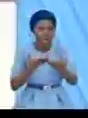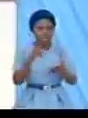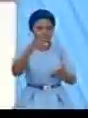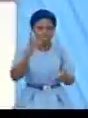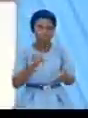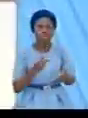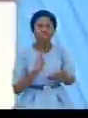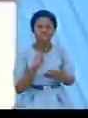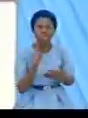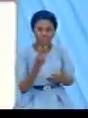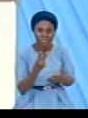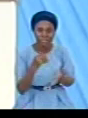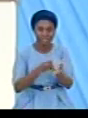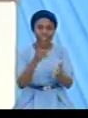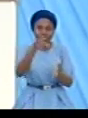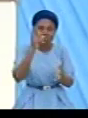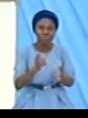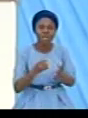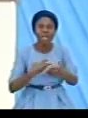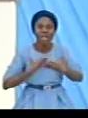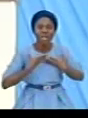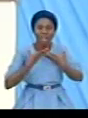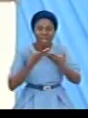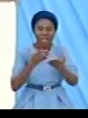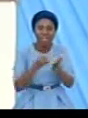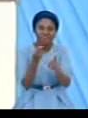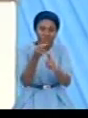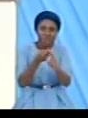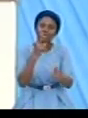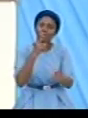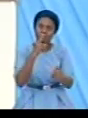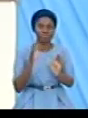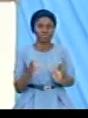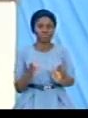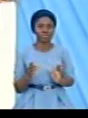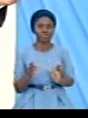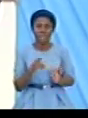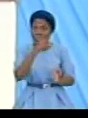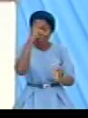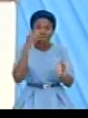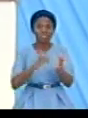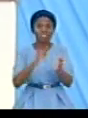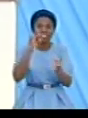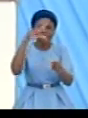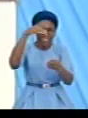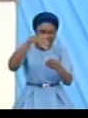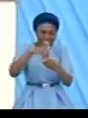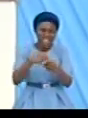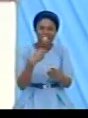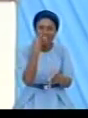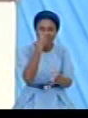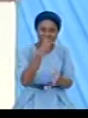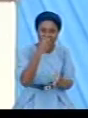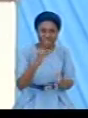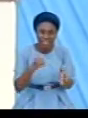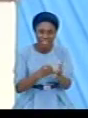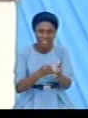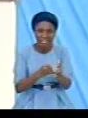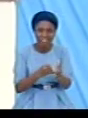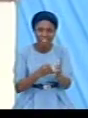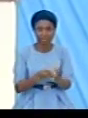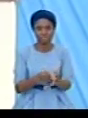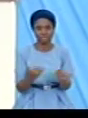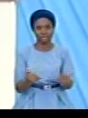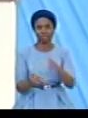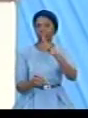out. Because it is in the saying. What if when the tempter came to Christ and he